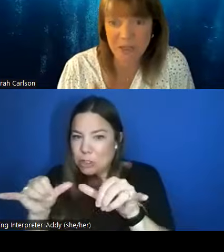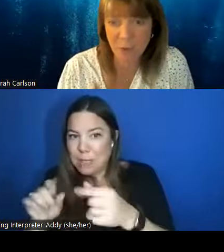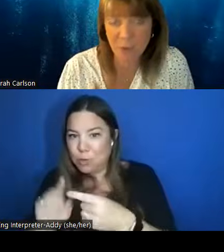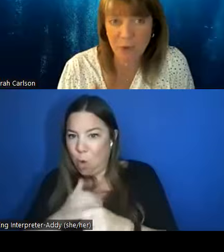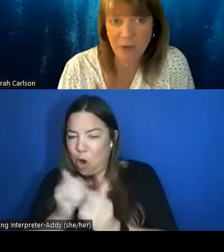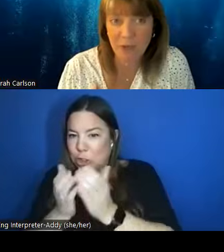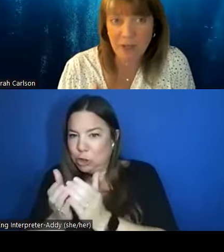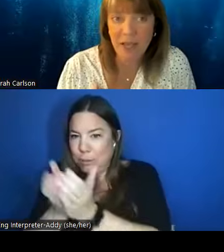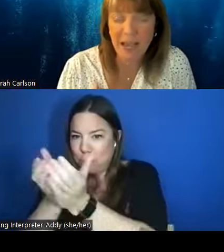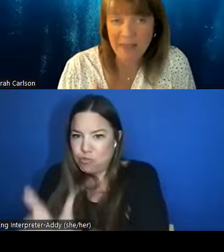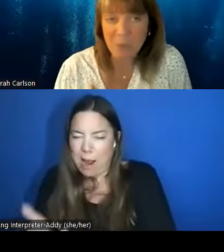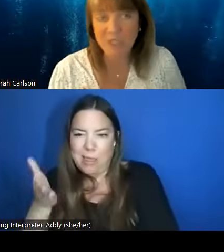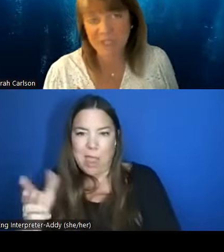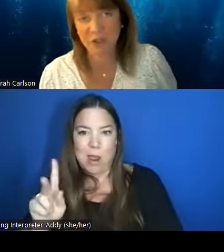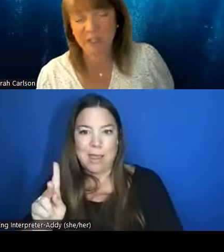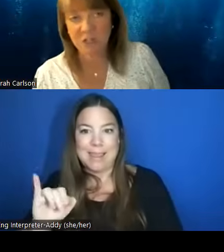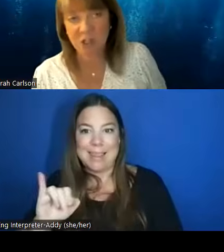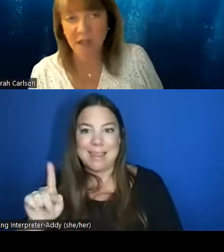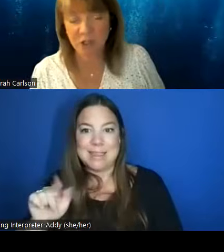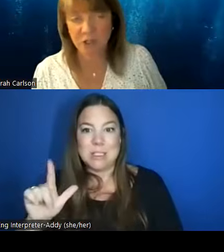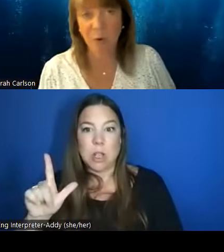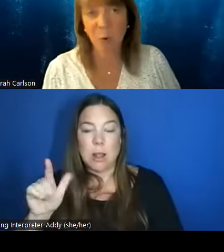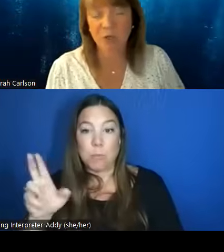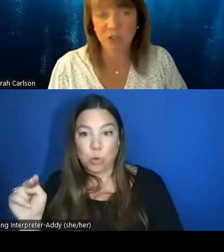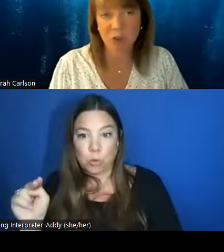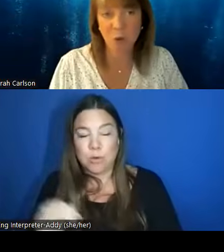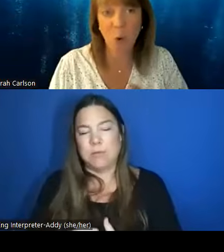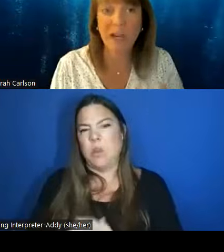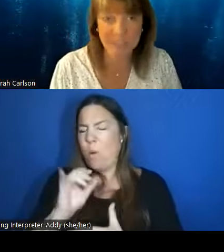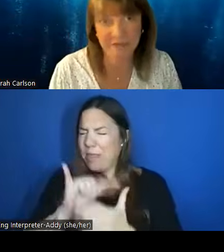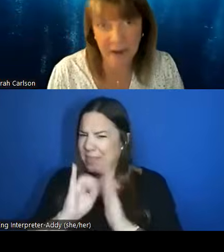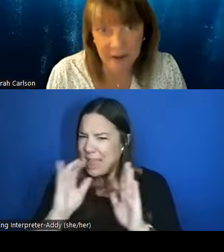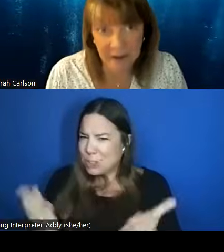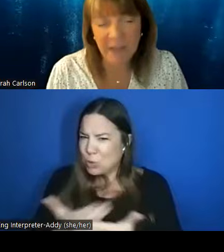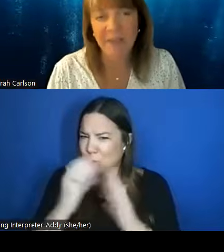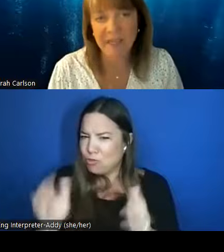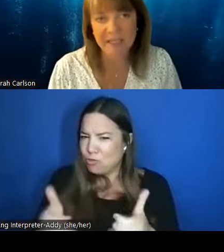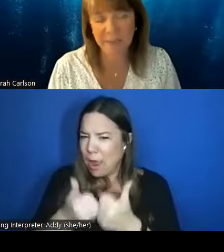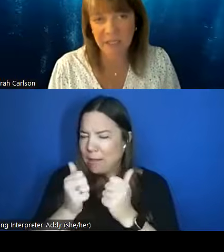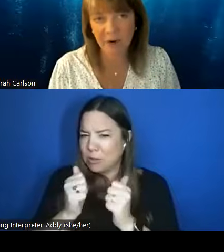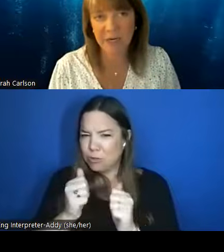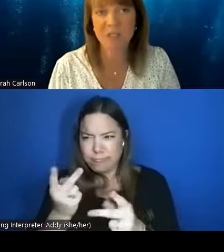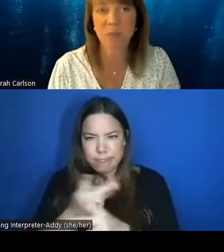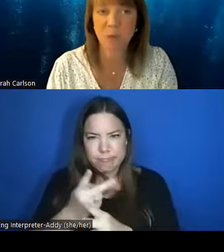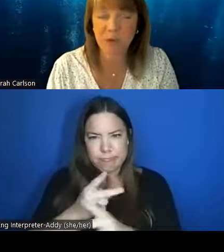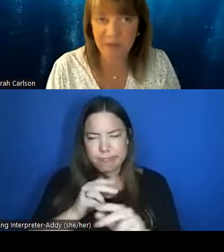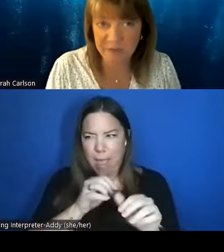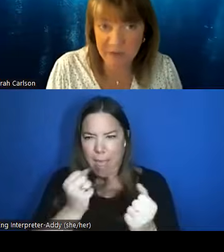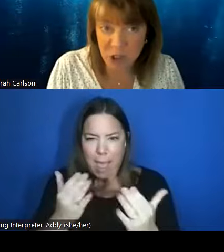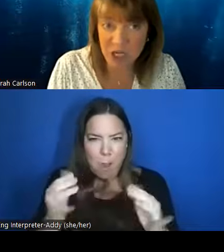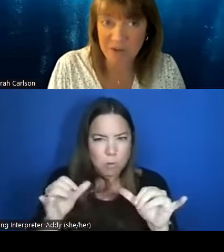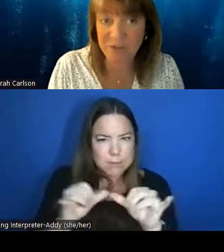at Kizilburun. And that was essentially the challenge then, was to quantify these similarities